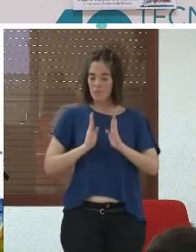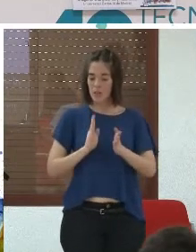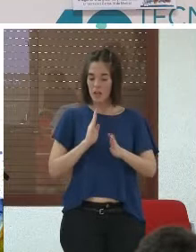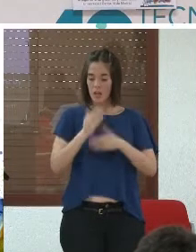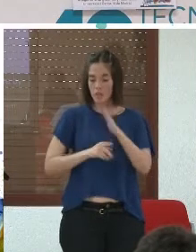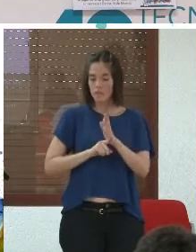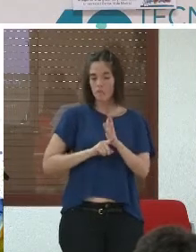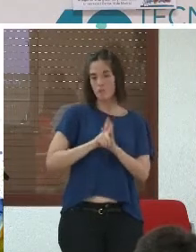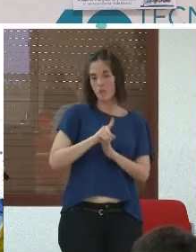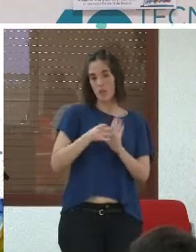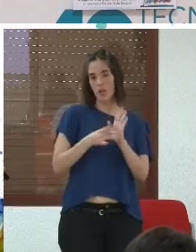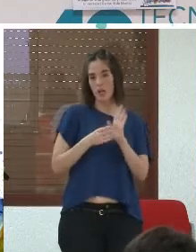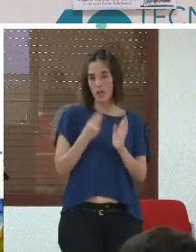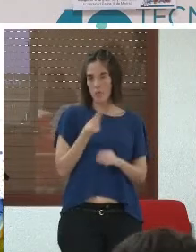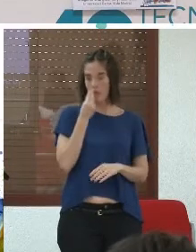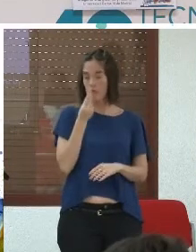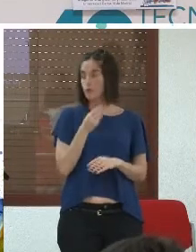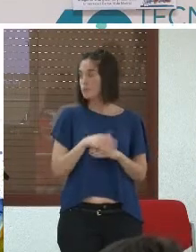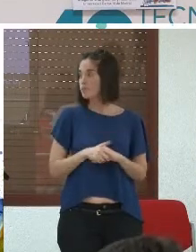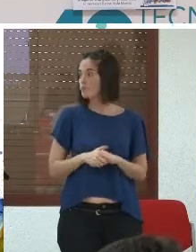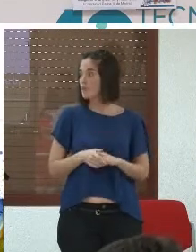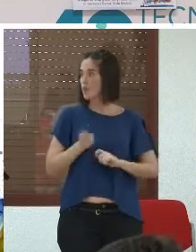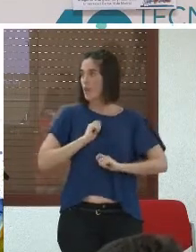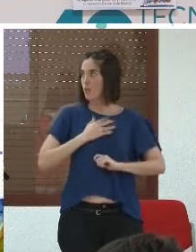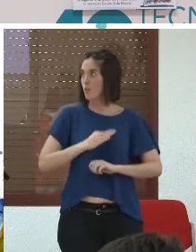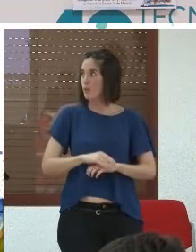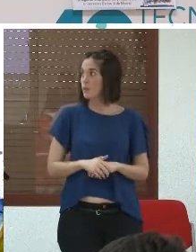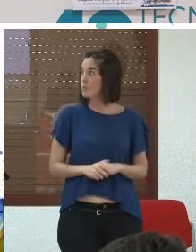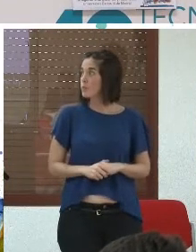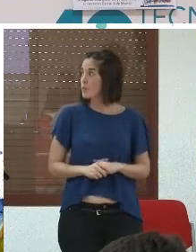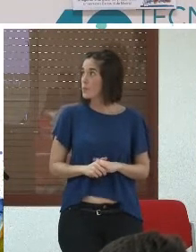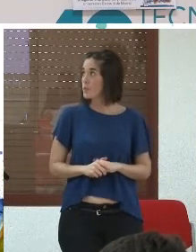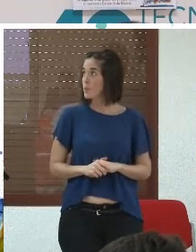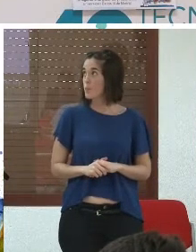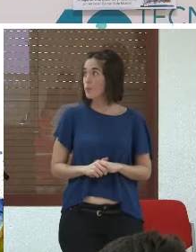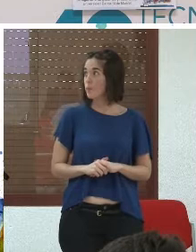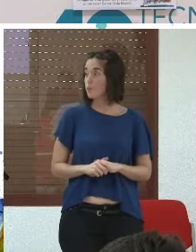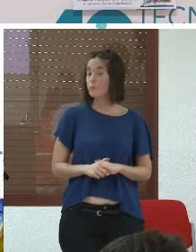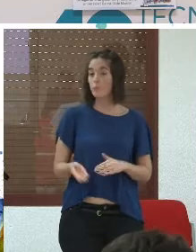have maturation stages that are more productive and of better quality.